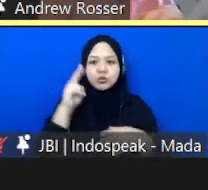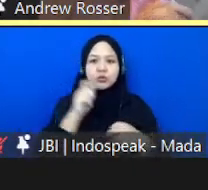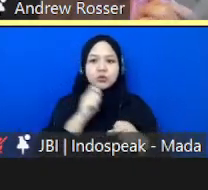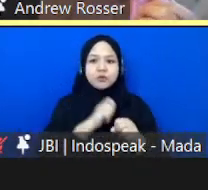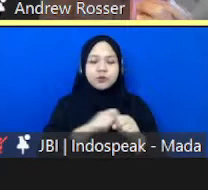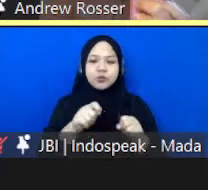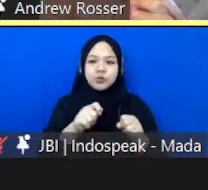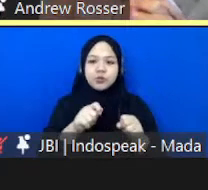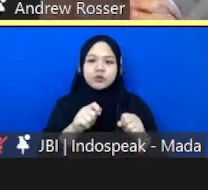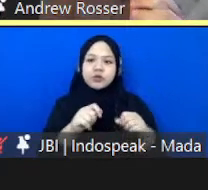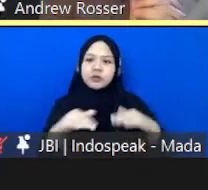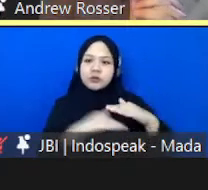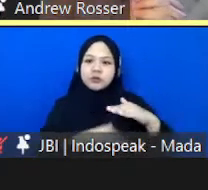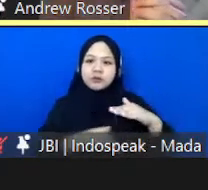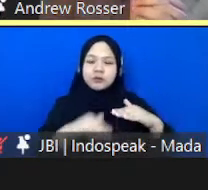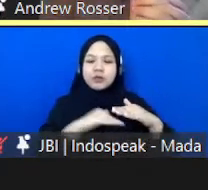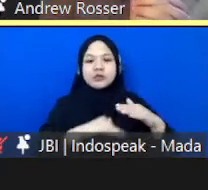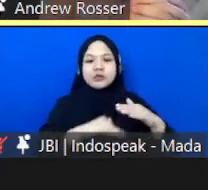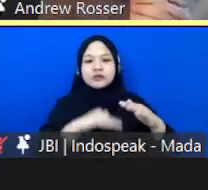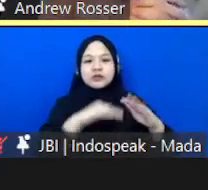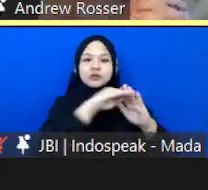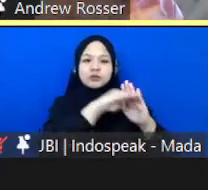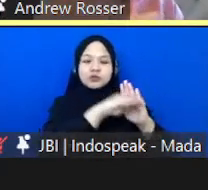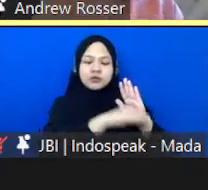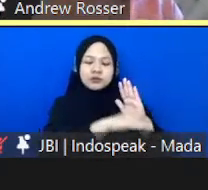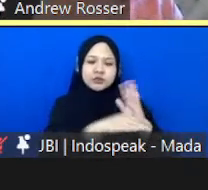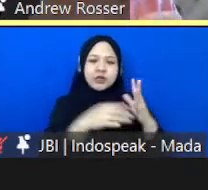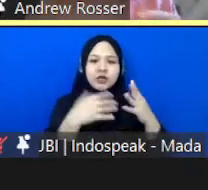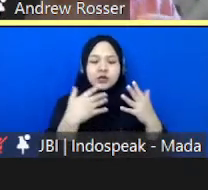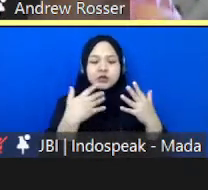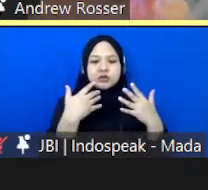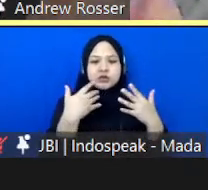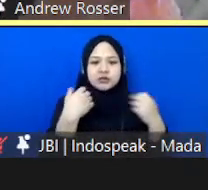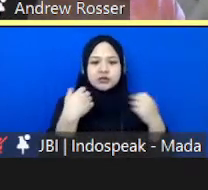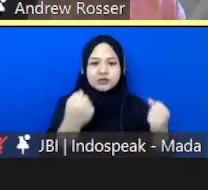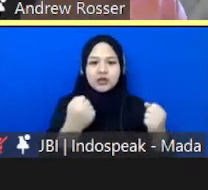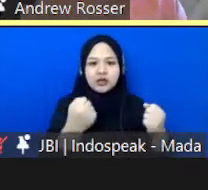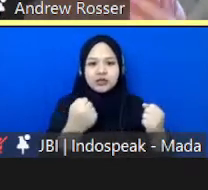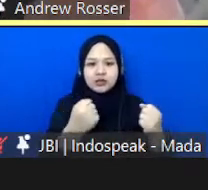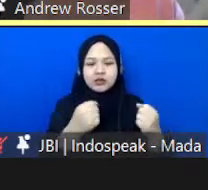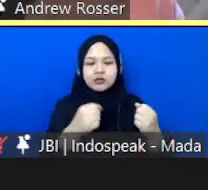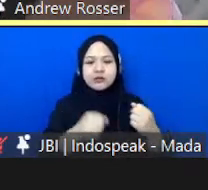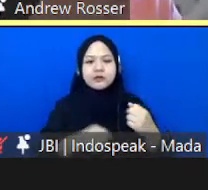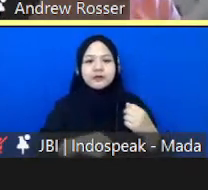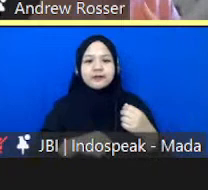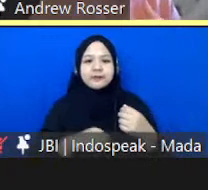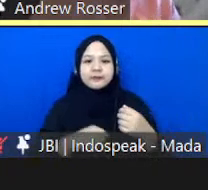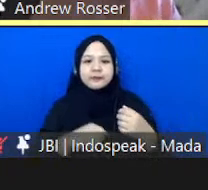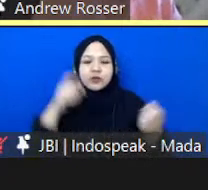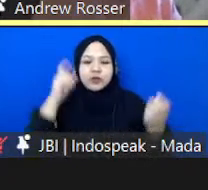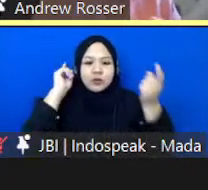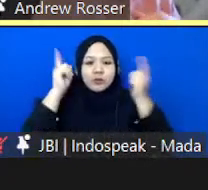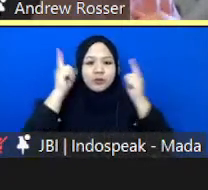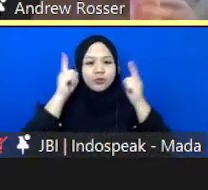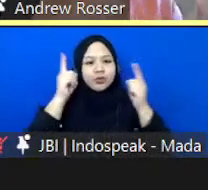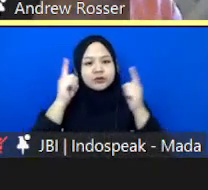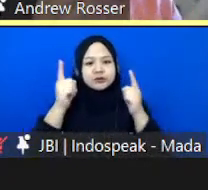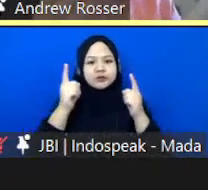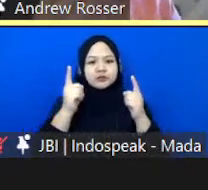rights-based policy framework. The politics that led to that outcome is